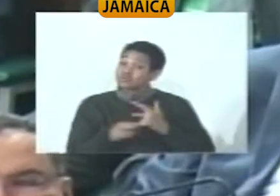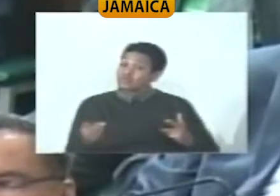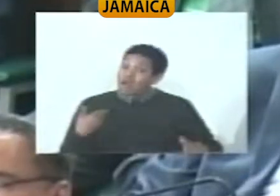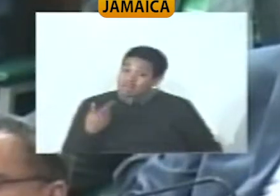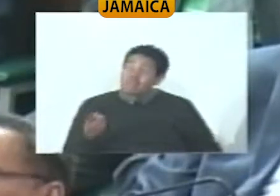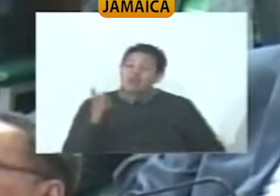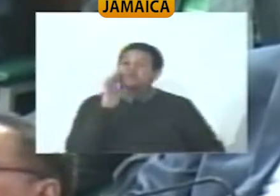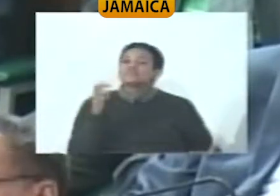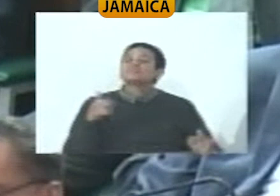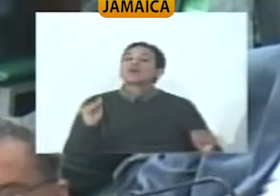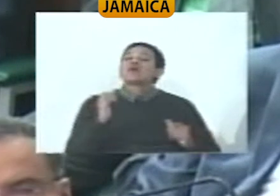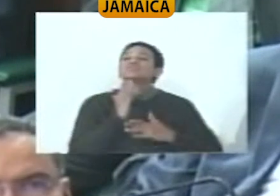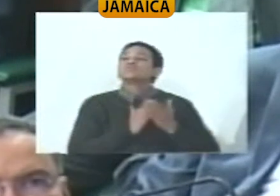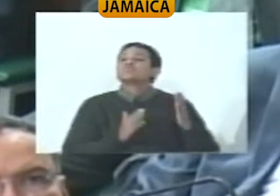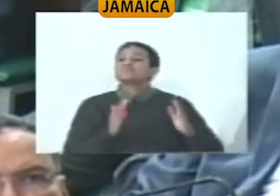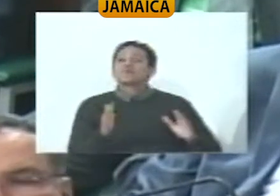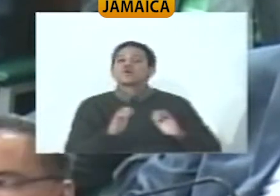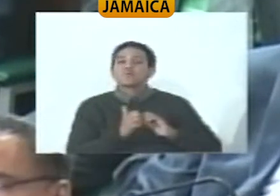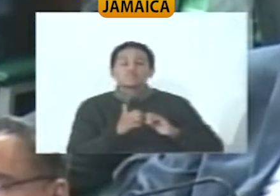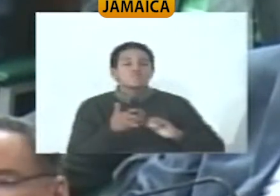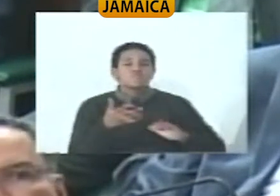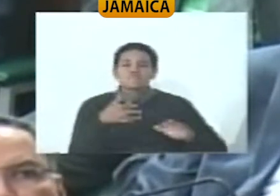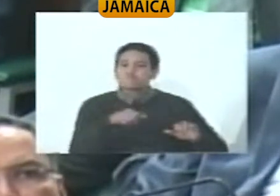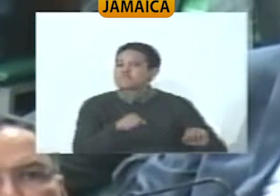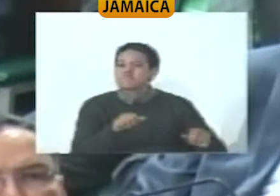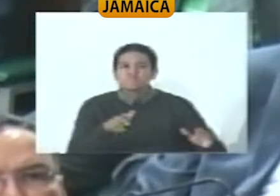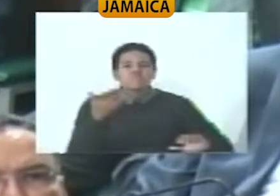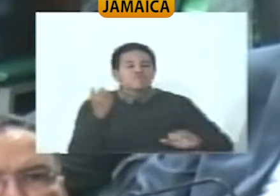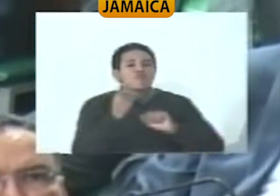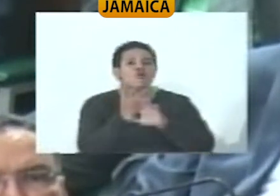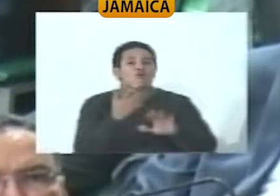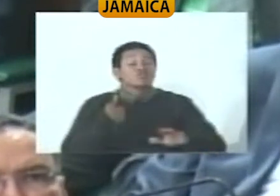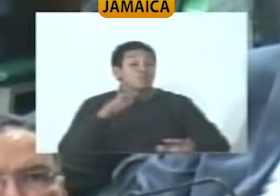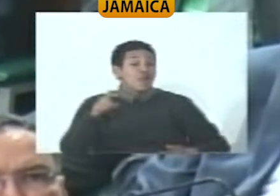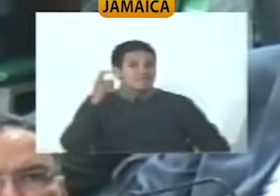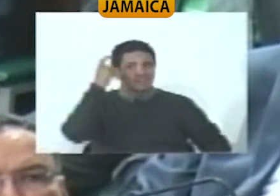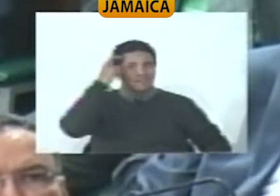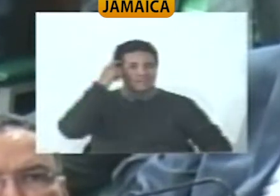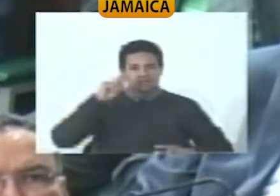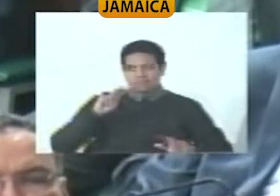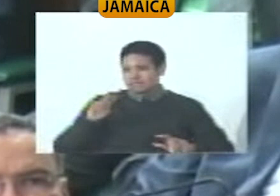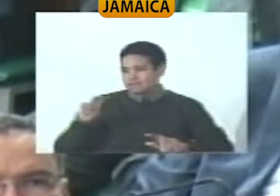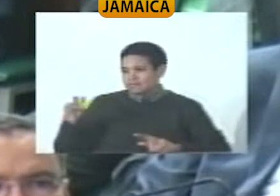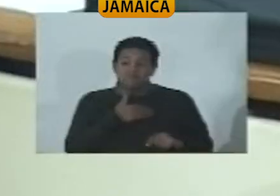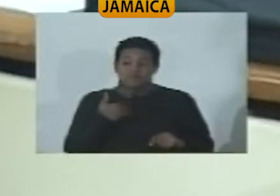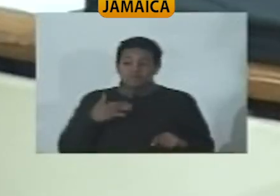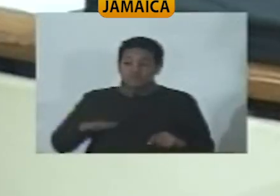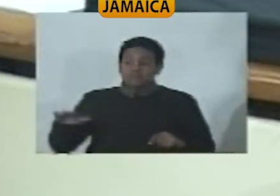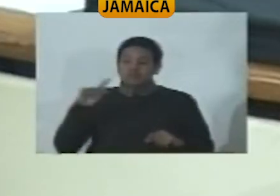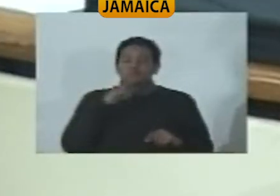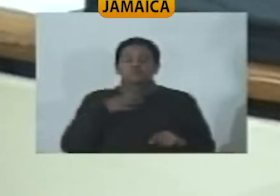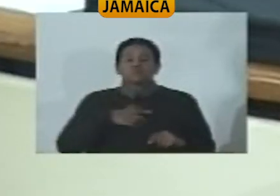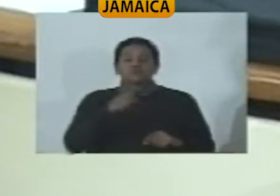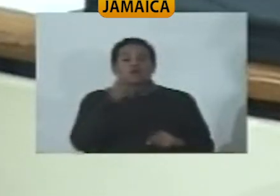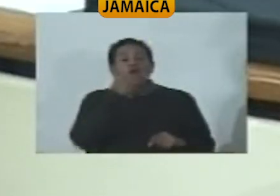they will try subversive activities. And so we always have to be on guard for these kinds of activities.